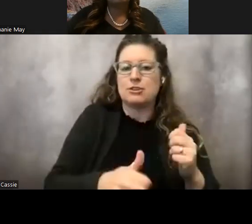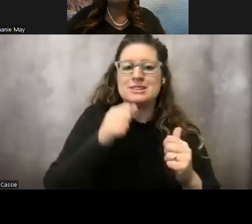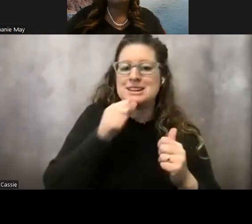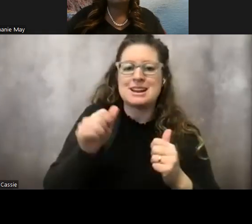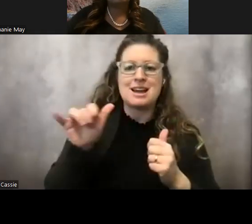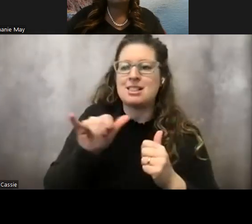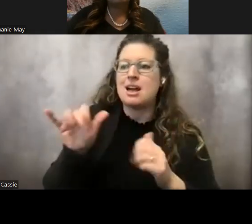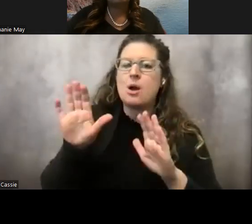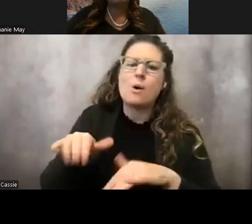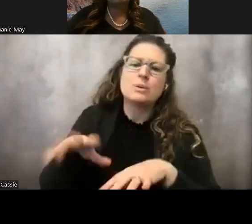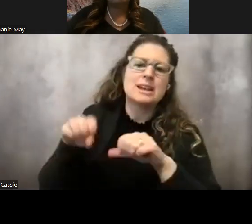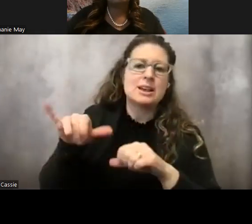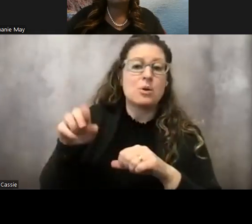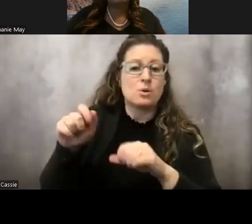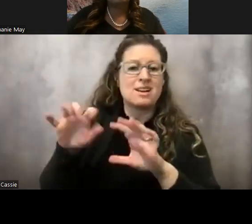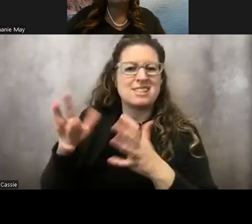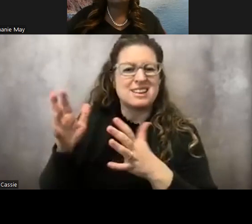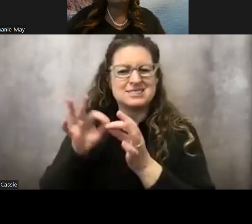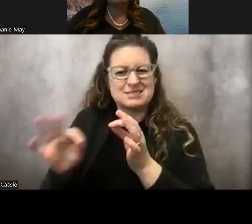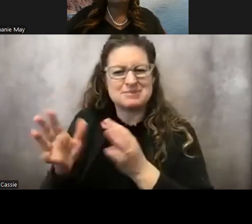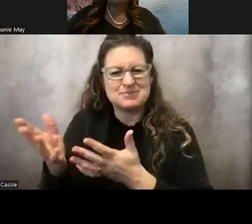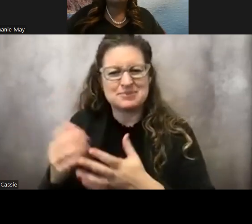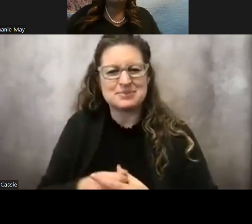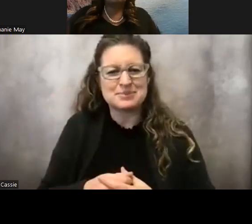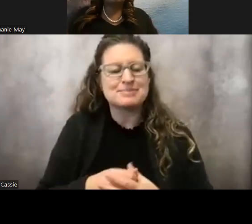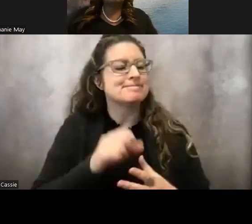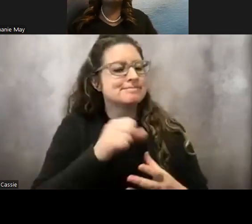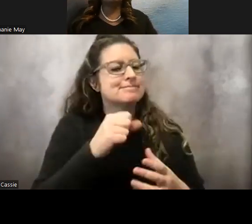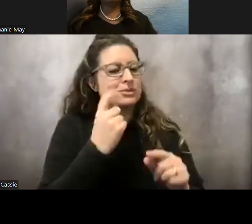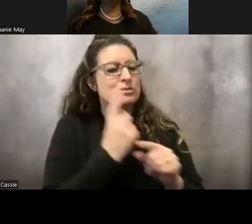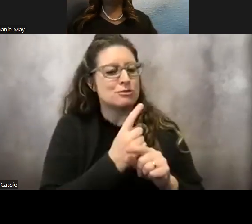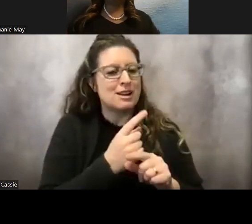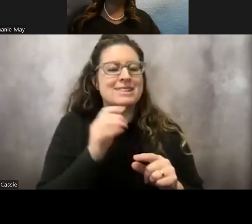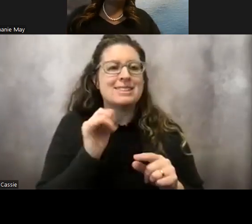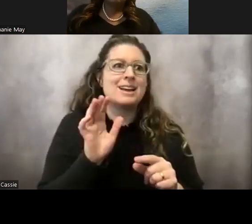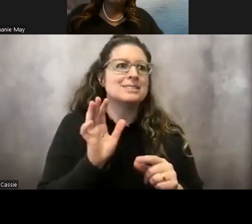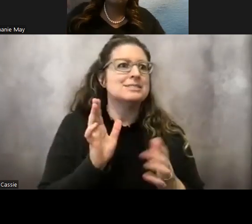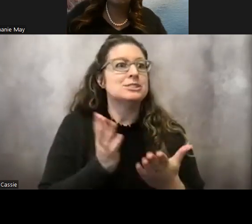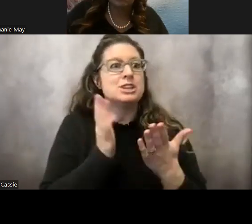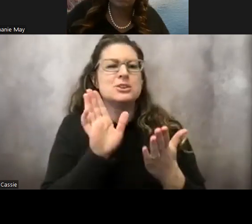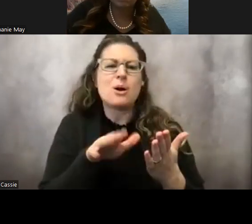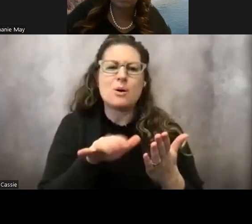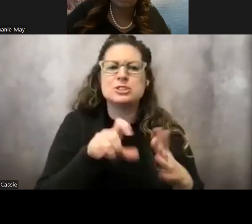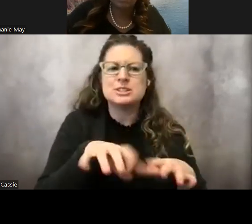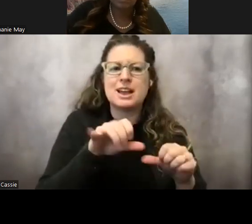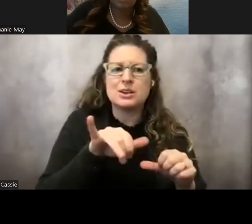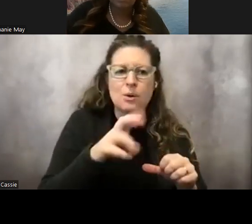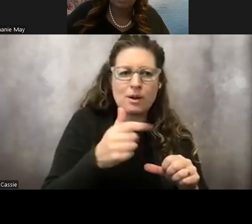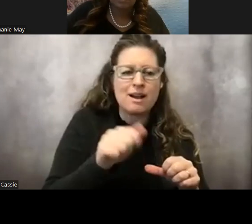Right, because the suggestion, take a yoga class, meditate,